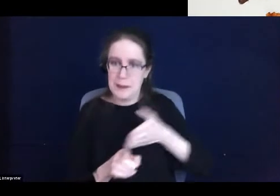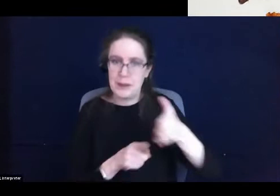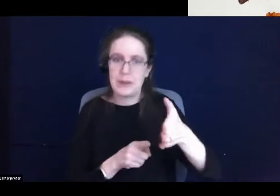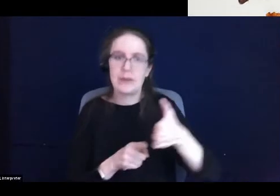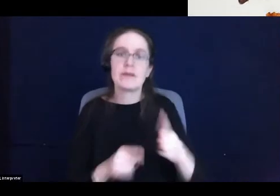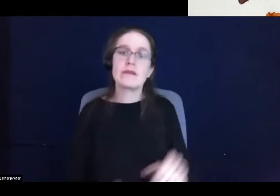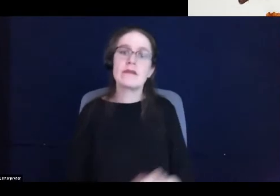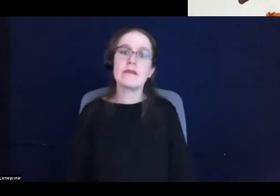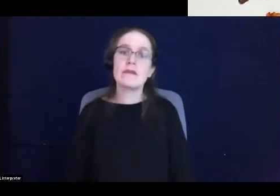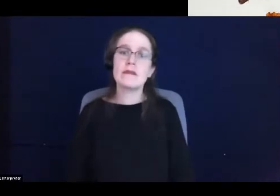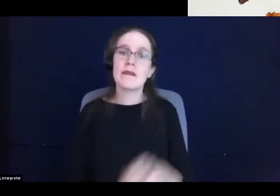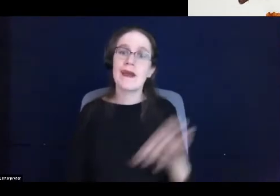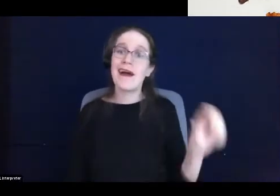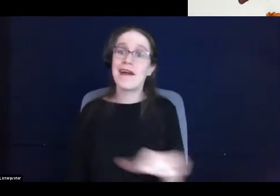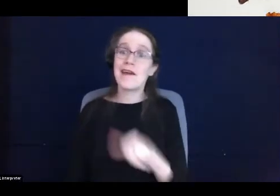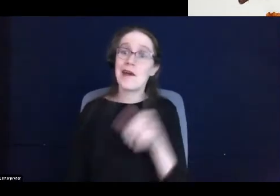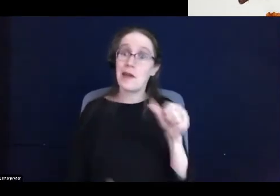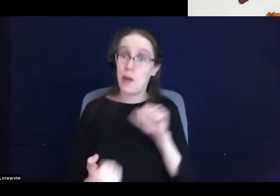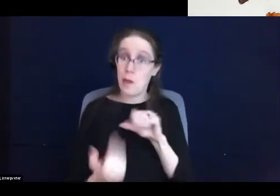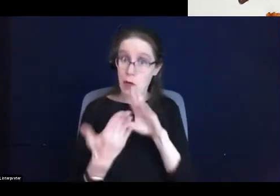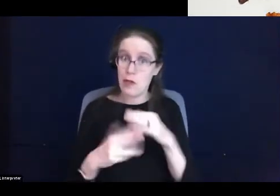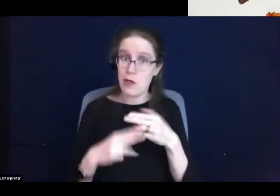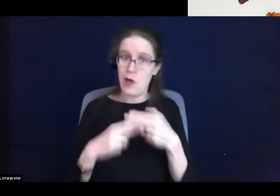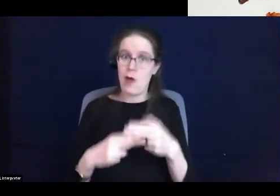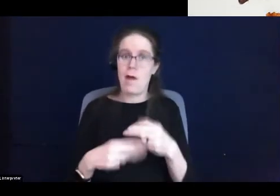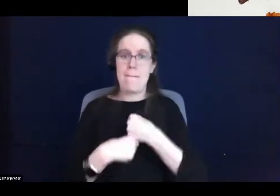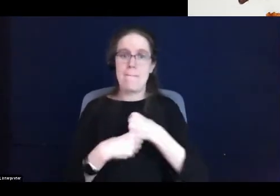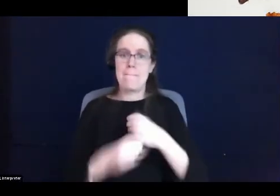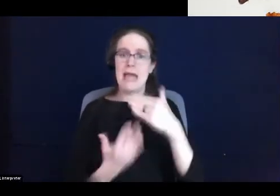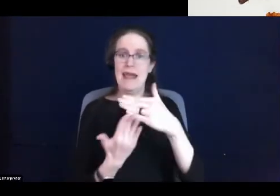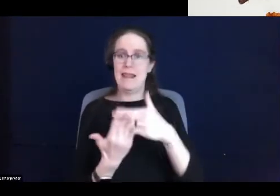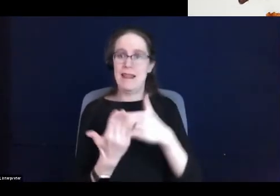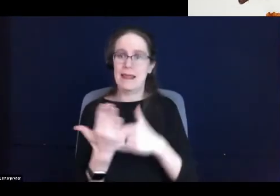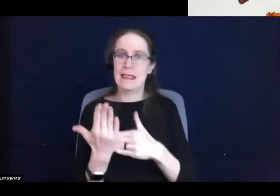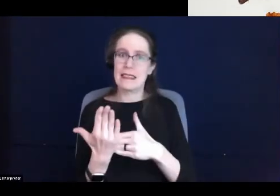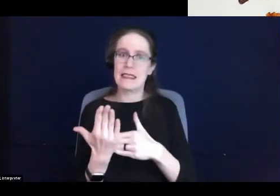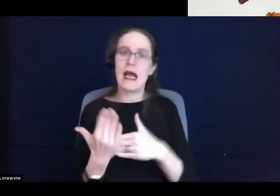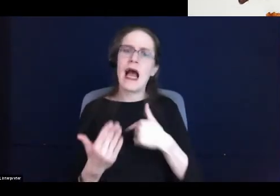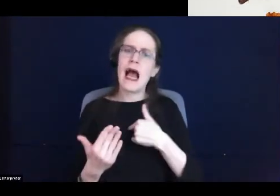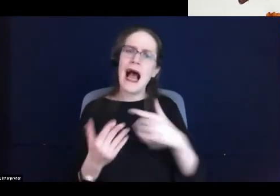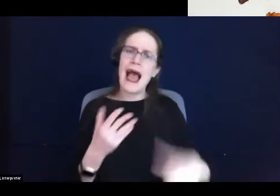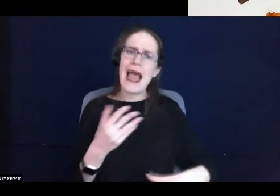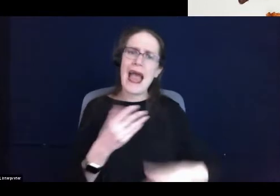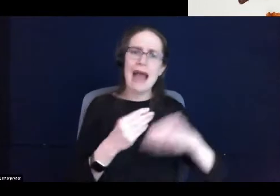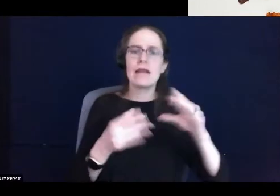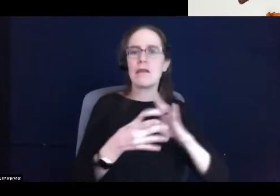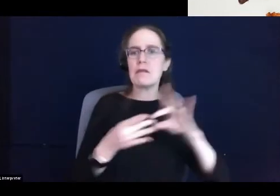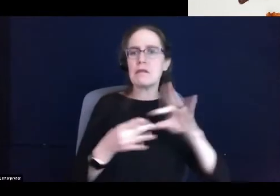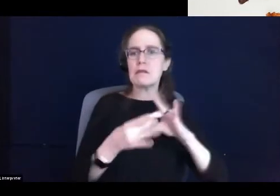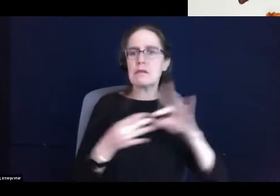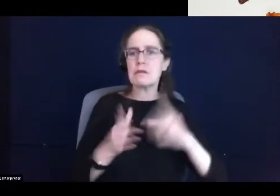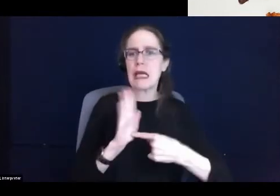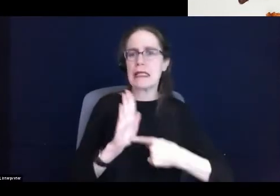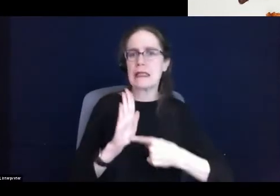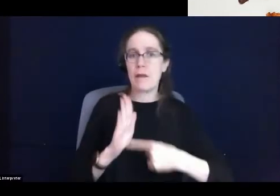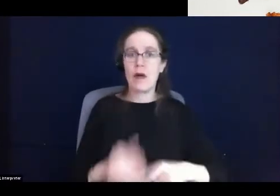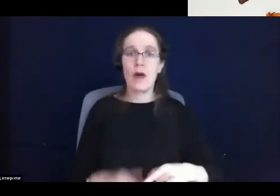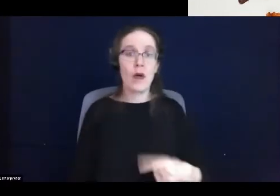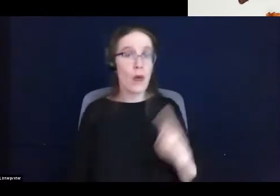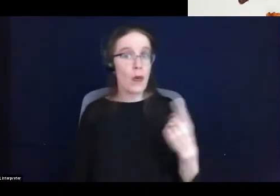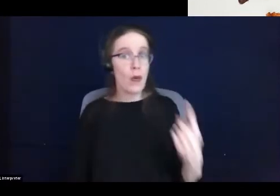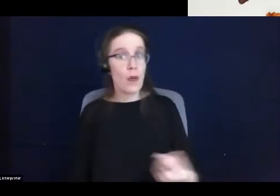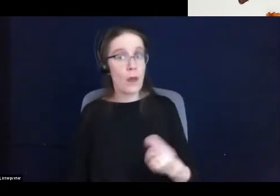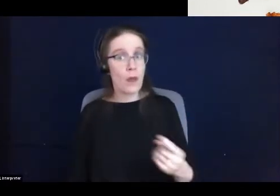one called Making a List. So, and I also included like some verbal prompts on here that you can use. One coping tool that